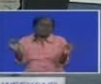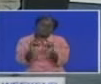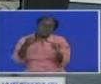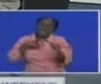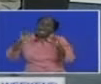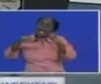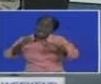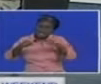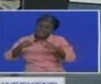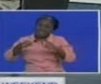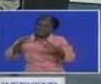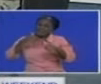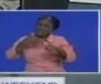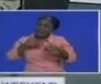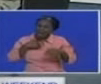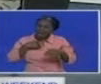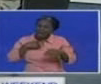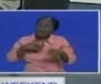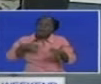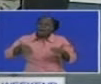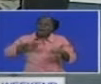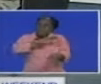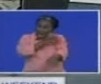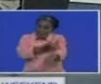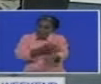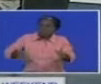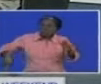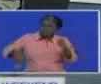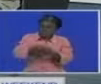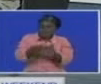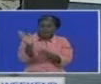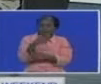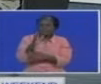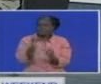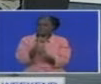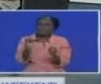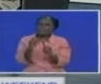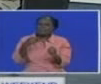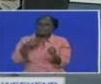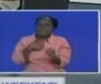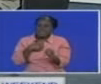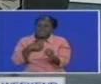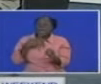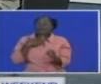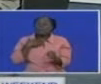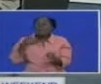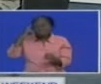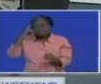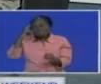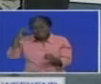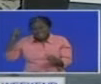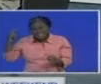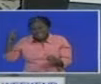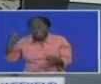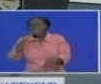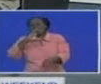me. I agree with him entirely on that because they don't have power of... I don't want us to imagine that counties are going to